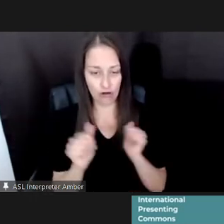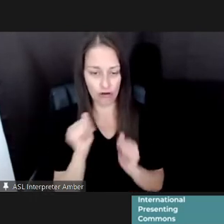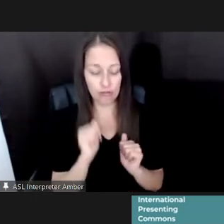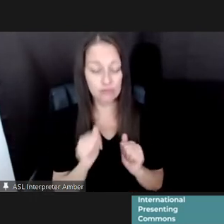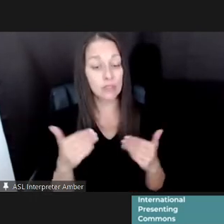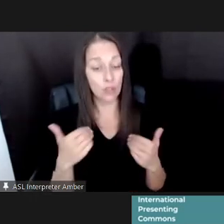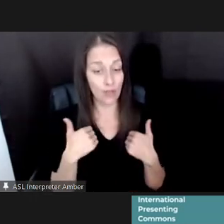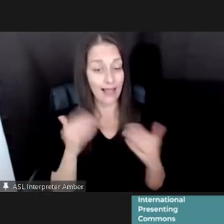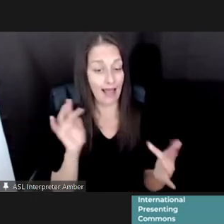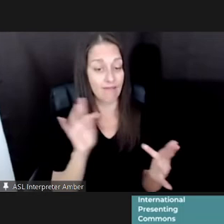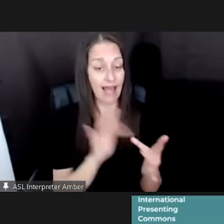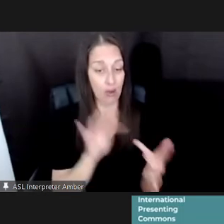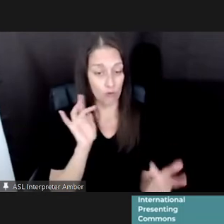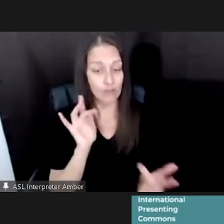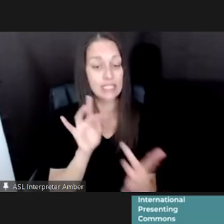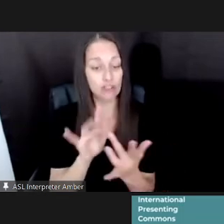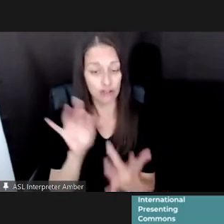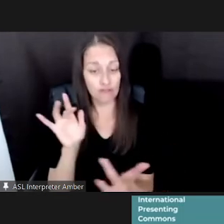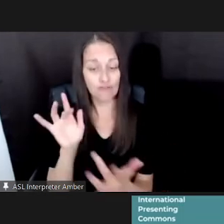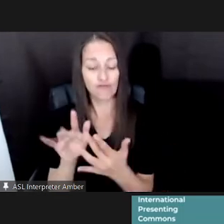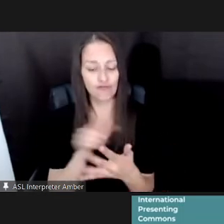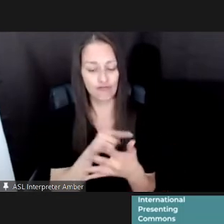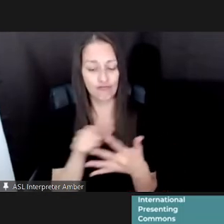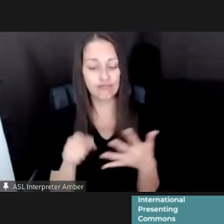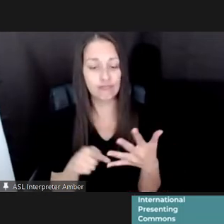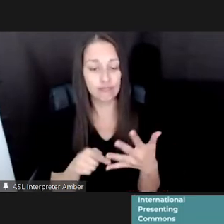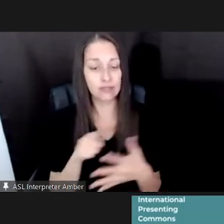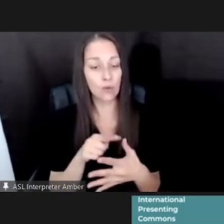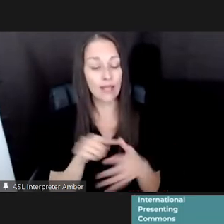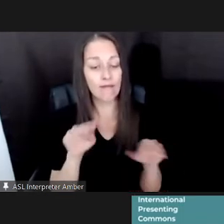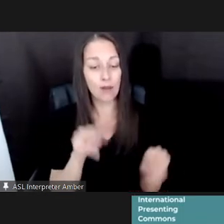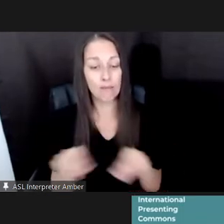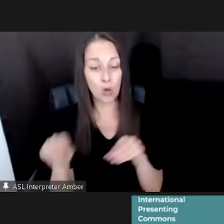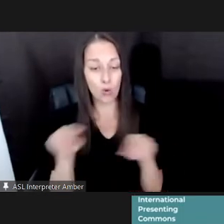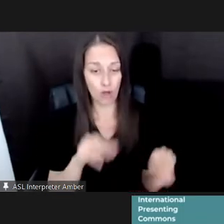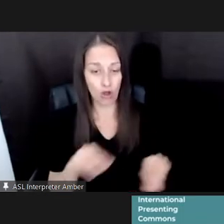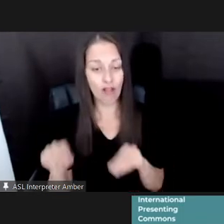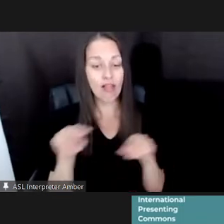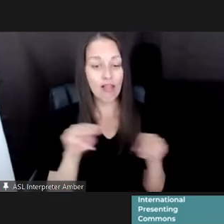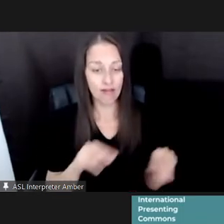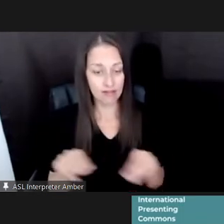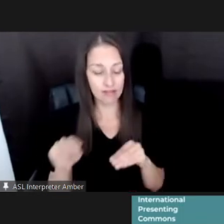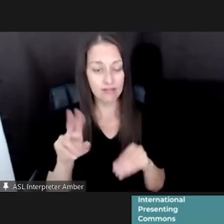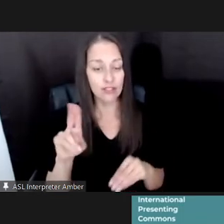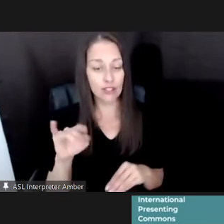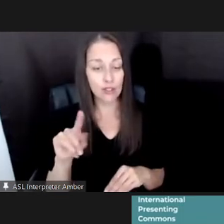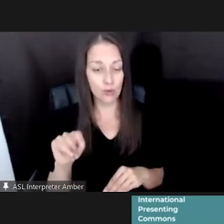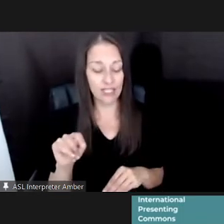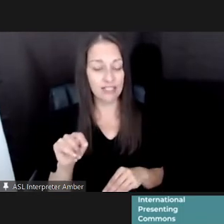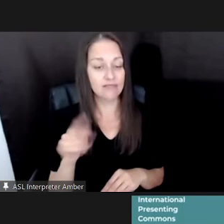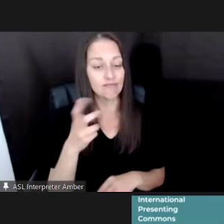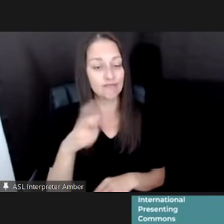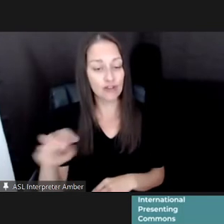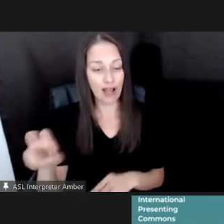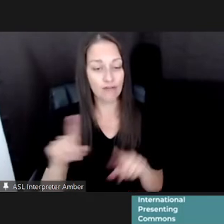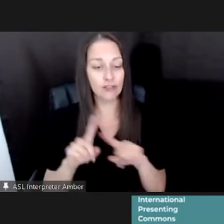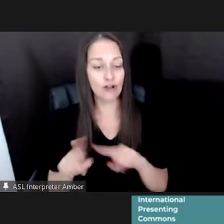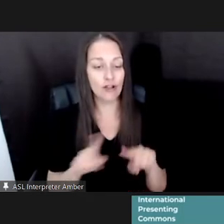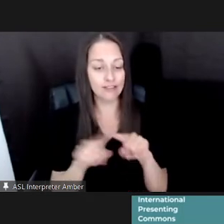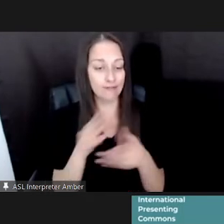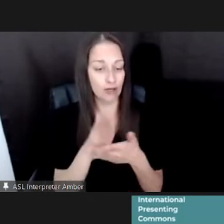points of outreach. One is we do a mobile unit that travels around to all five boroughs and working with different community